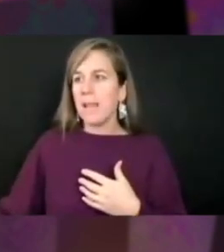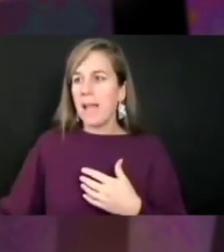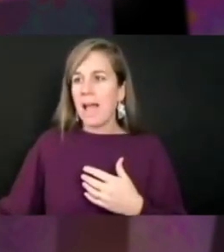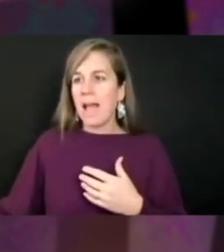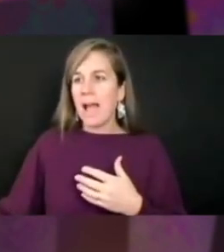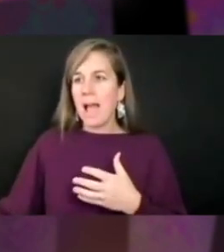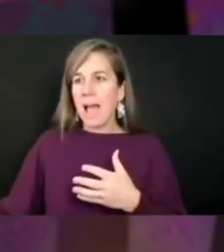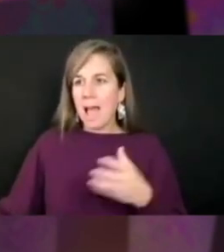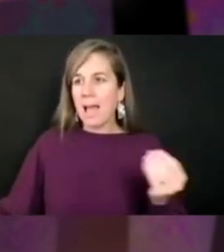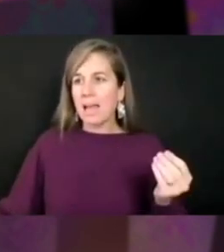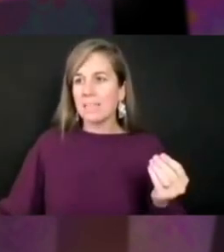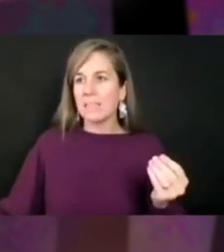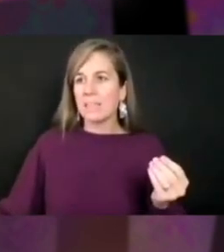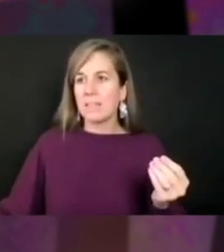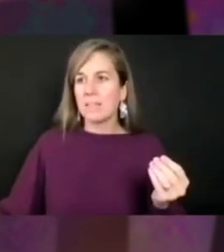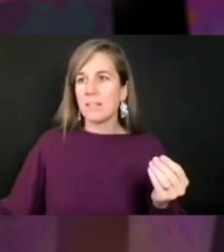offering